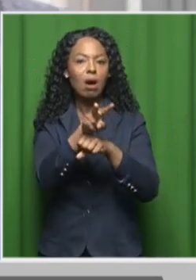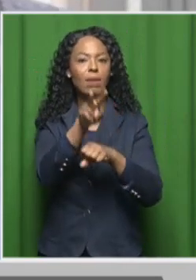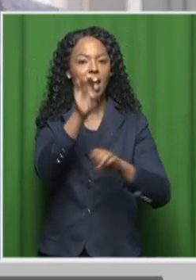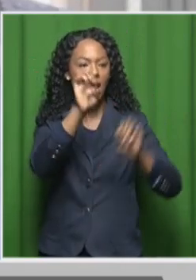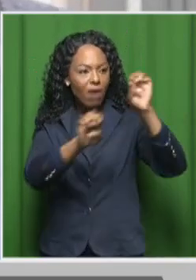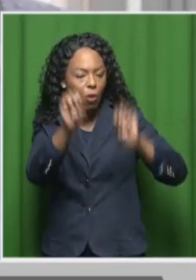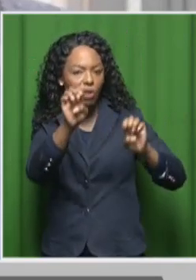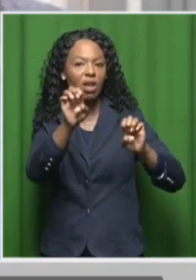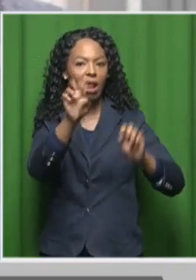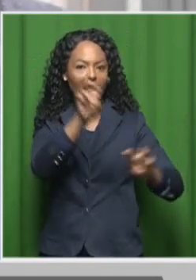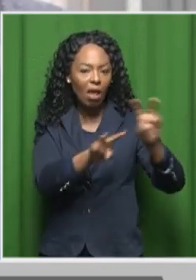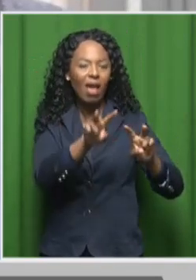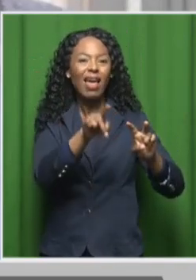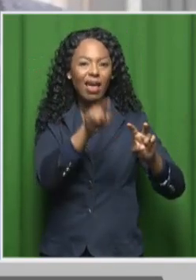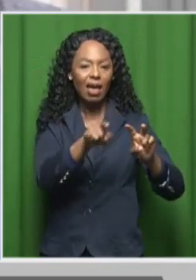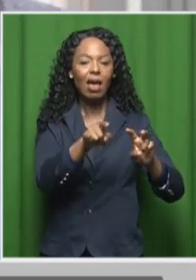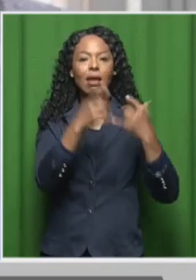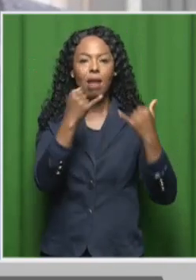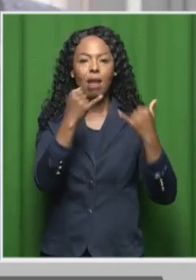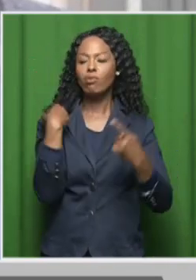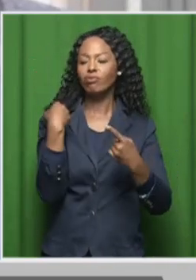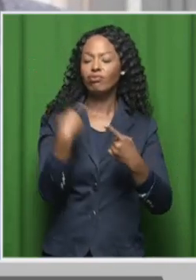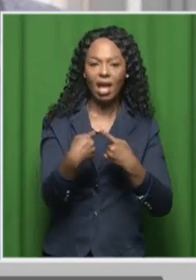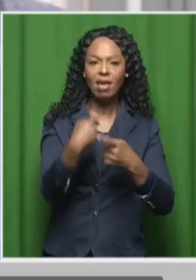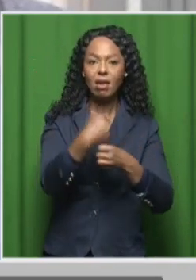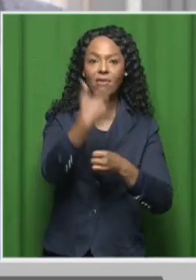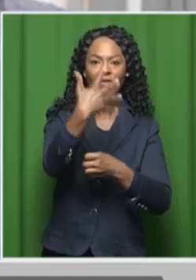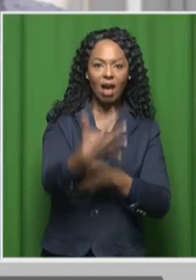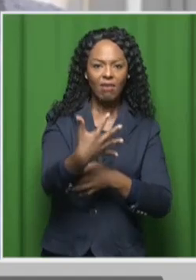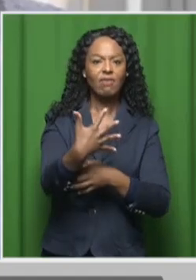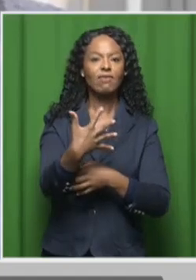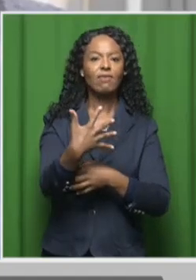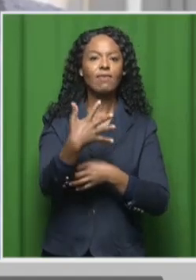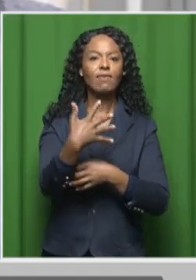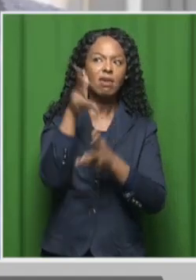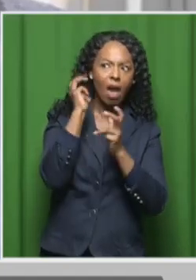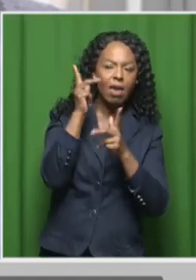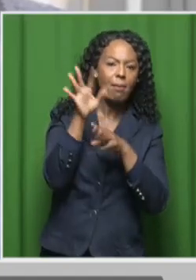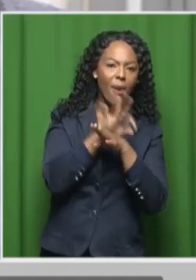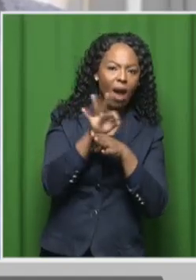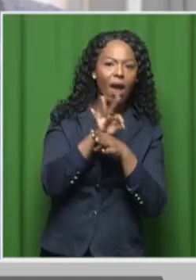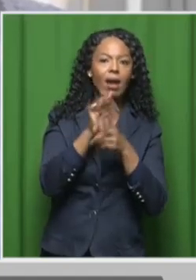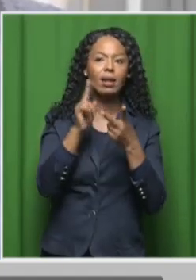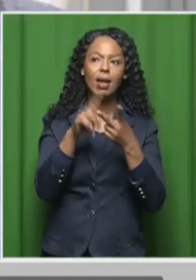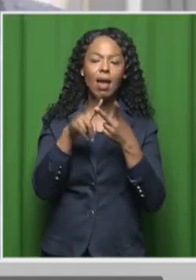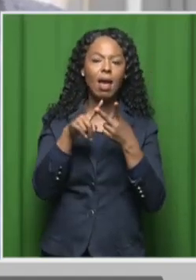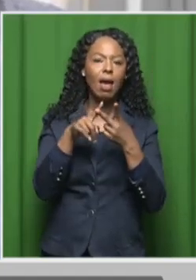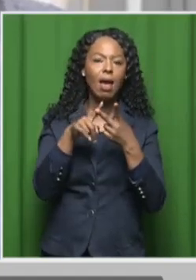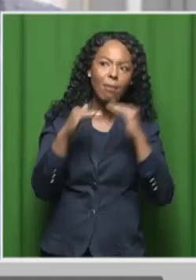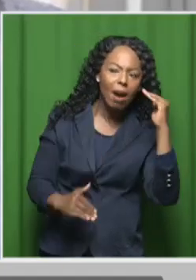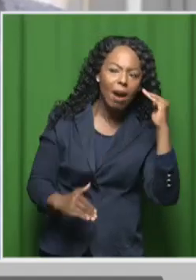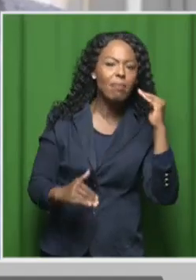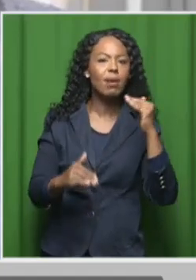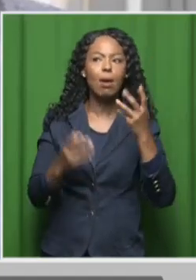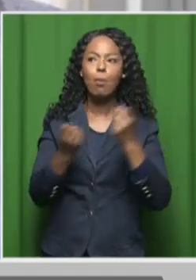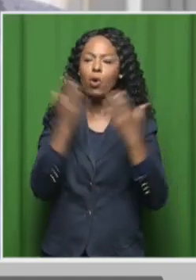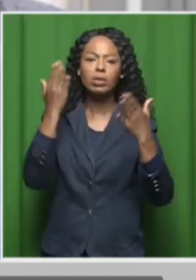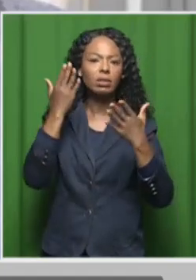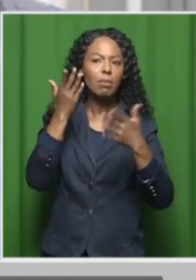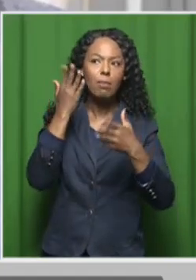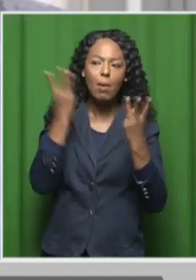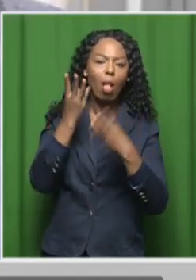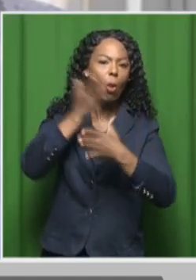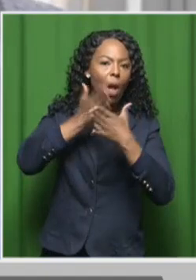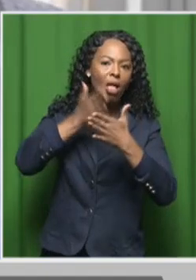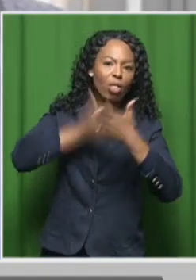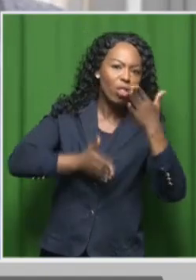sixth administration, we did hear a lot about plans to address triple threats: poverty, inequality, unemployment. Perhaps you could speak to whether